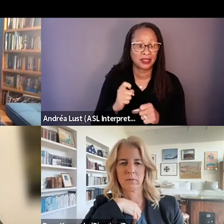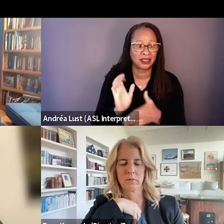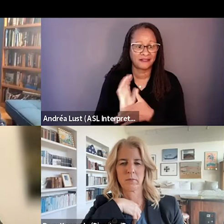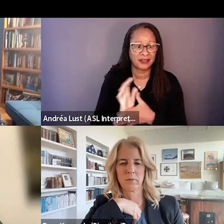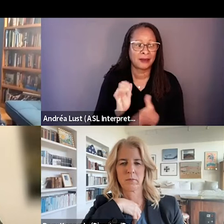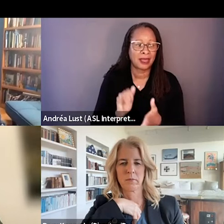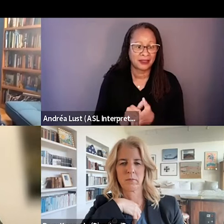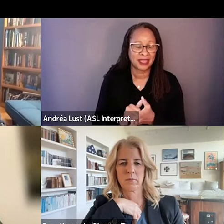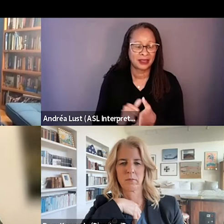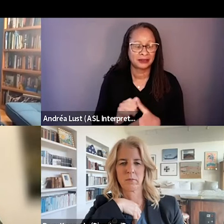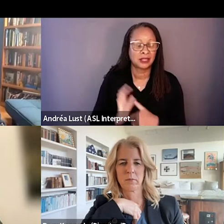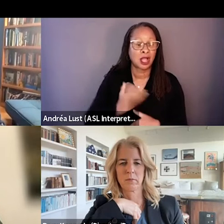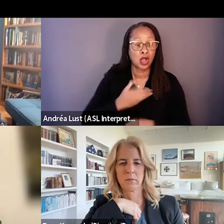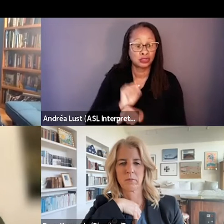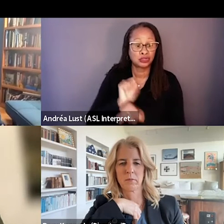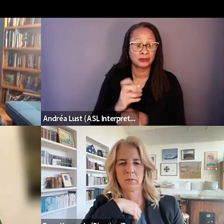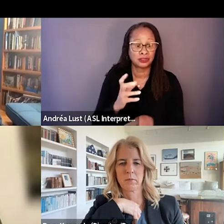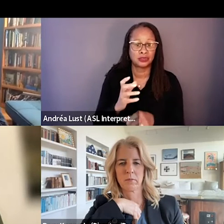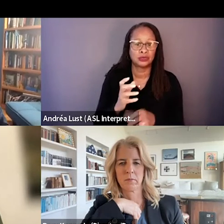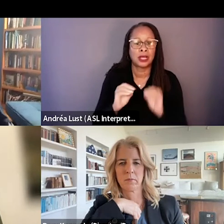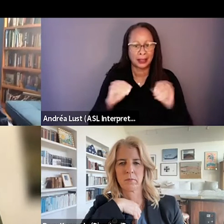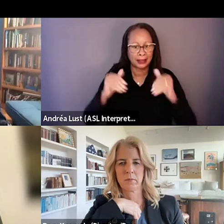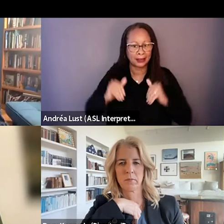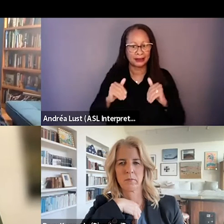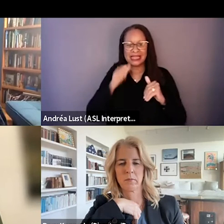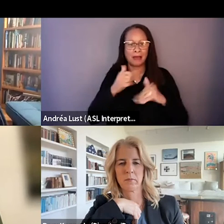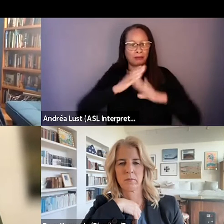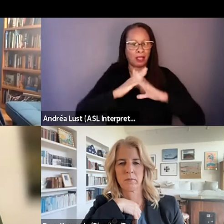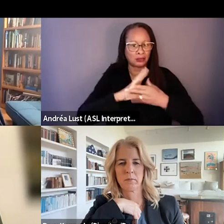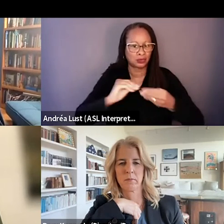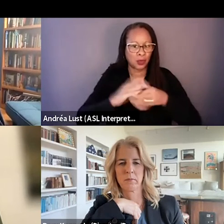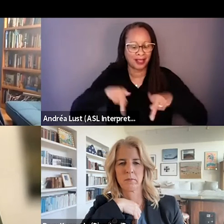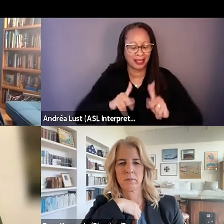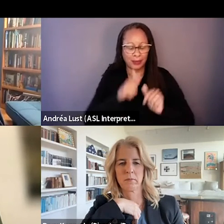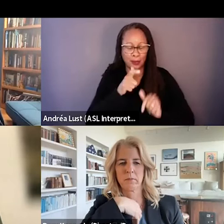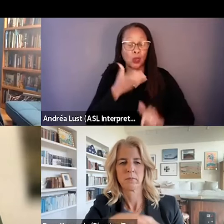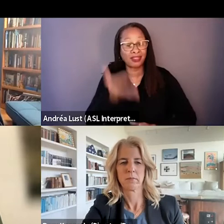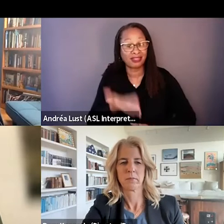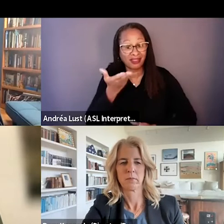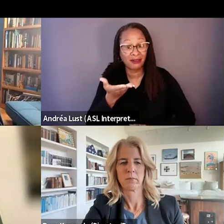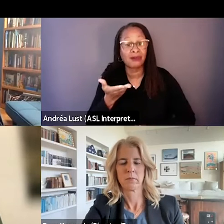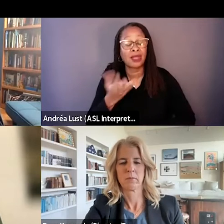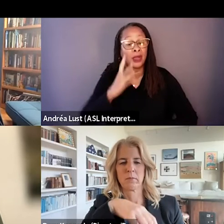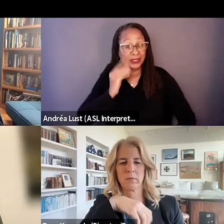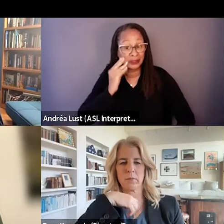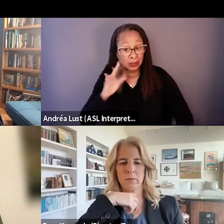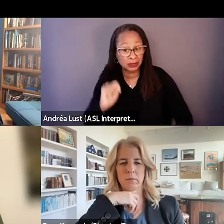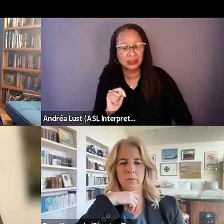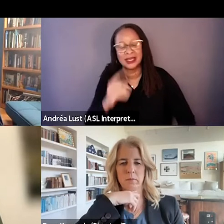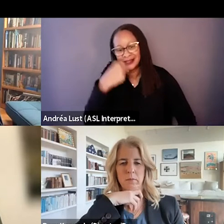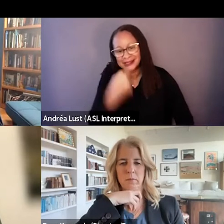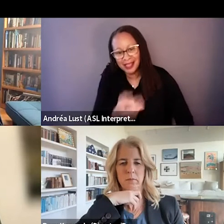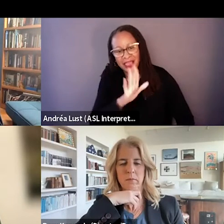it was our job to get out of the way of the story and really let the people who went through this experience tell it in their